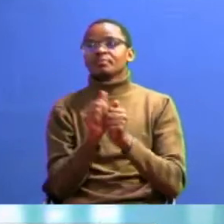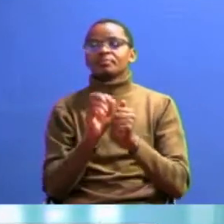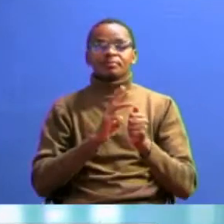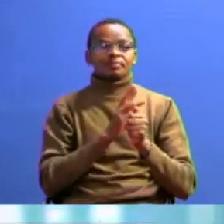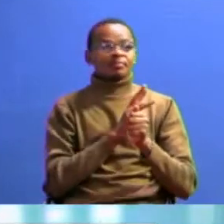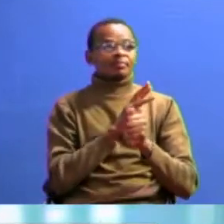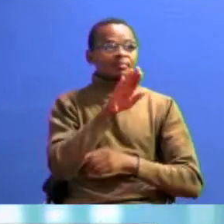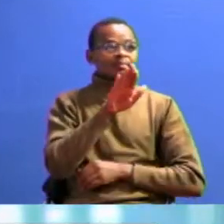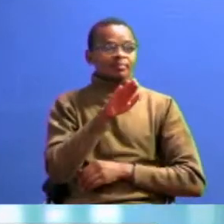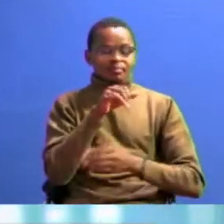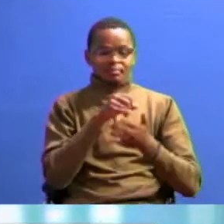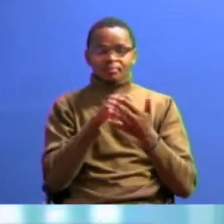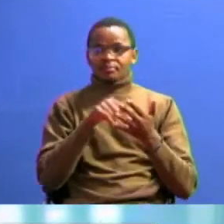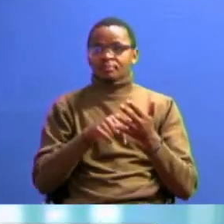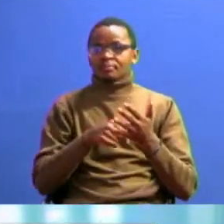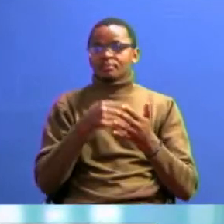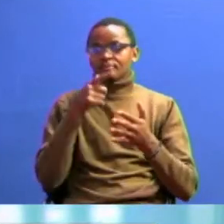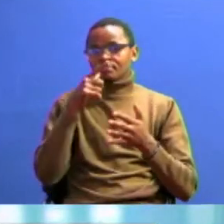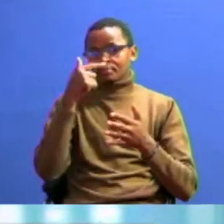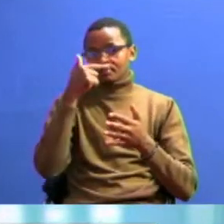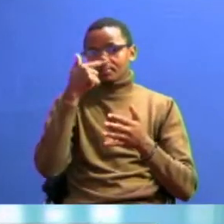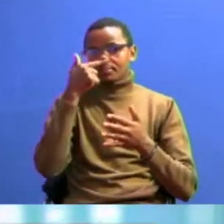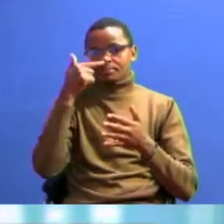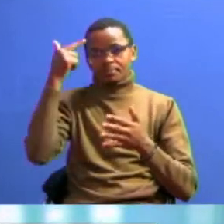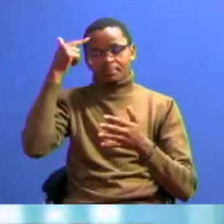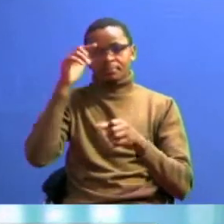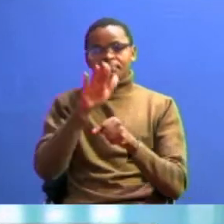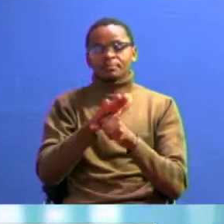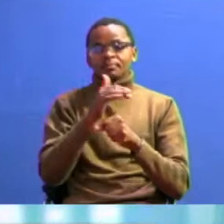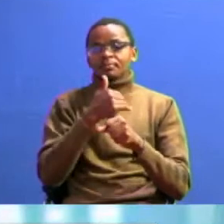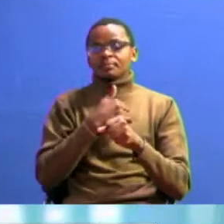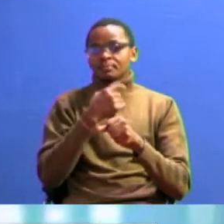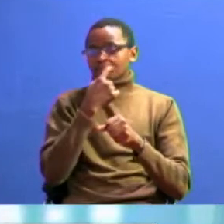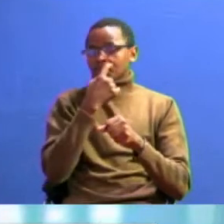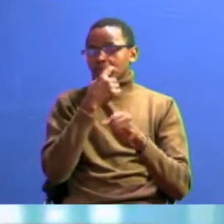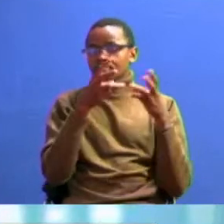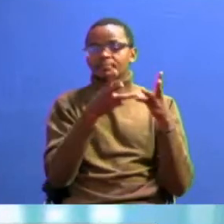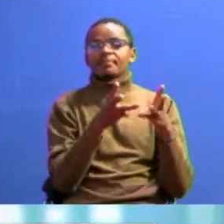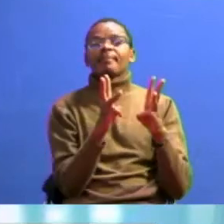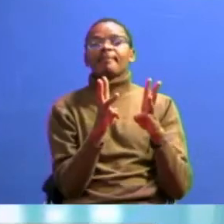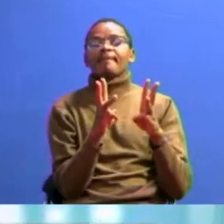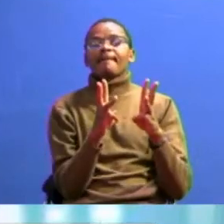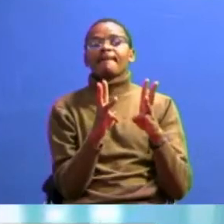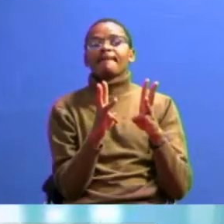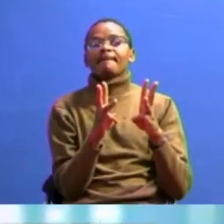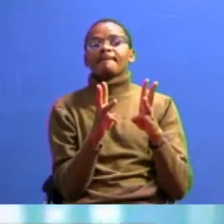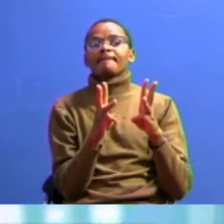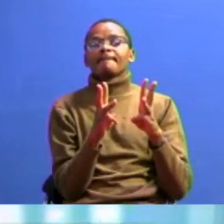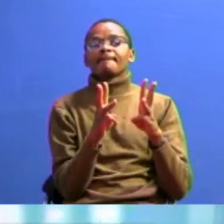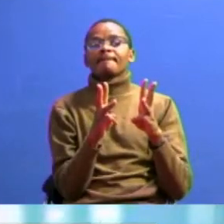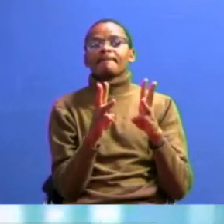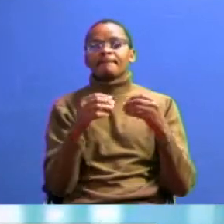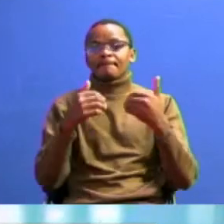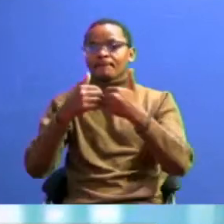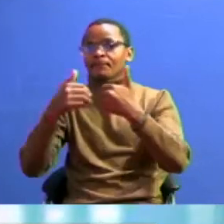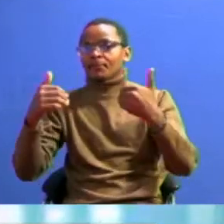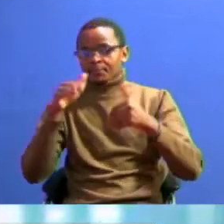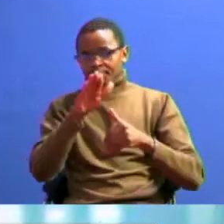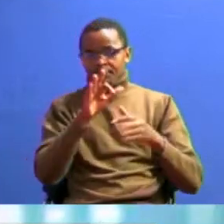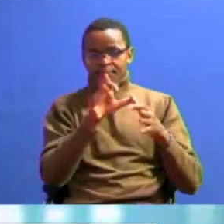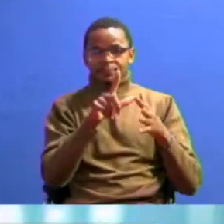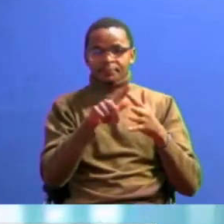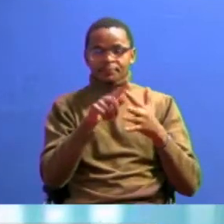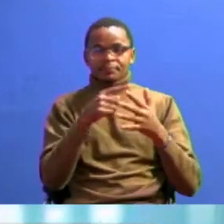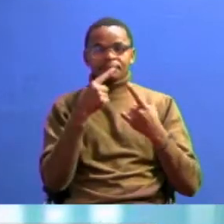a woman in itself is a factor that makes you vulnerable, is a factor that, in a way, disenfranchises you. So even